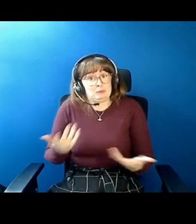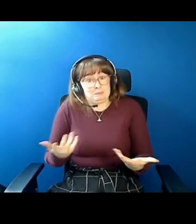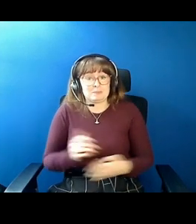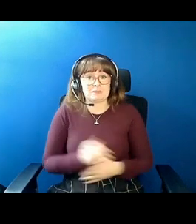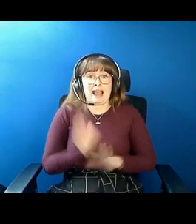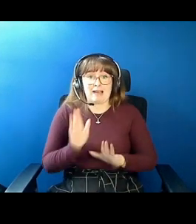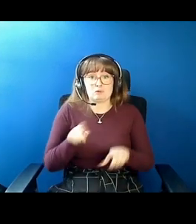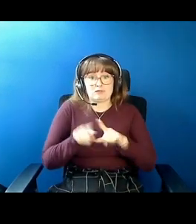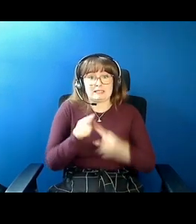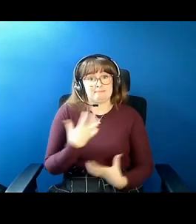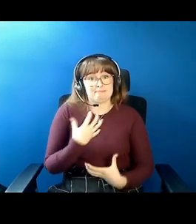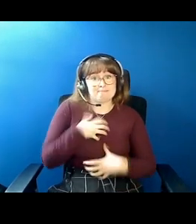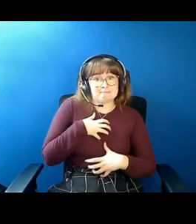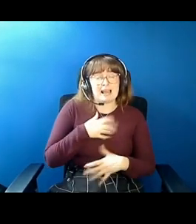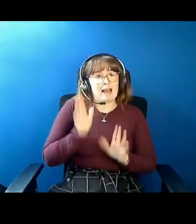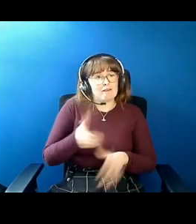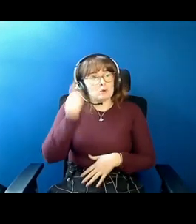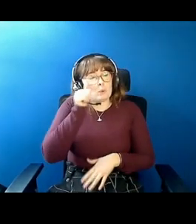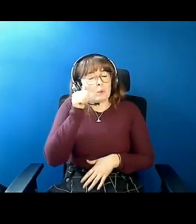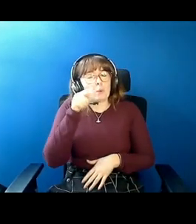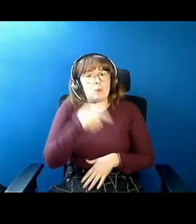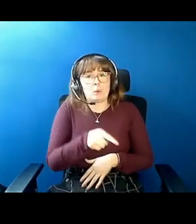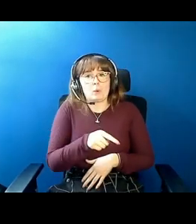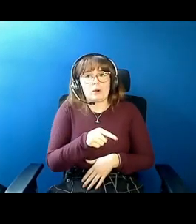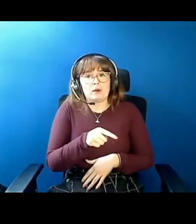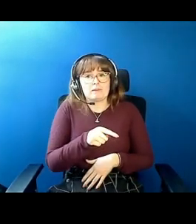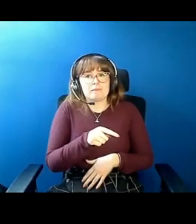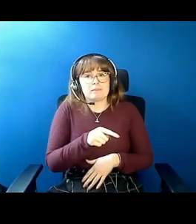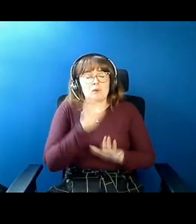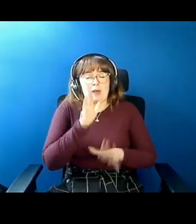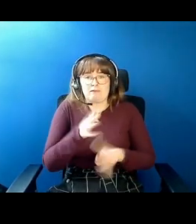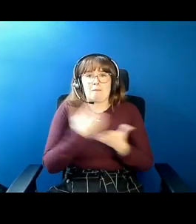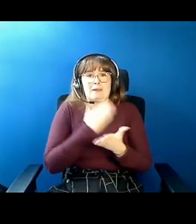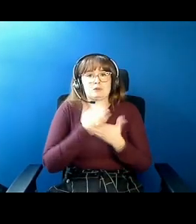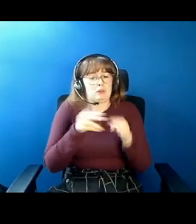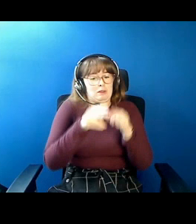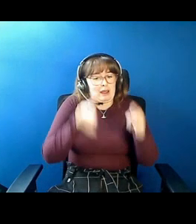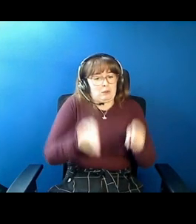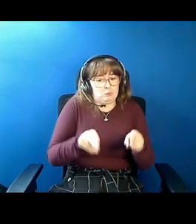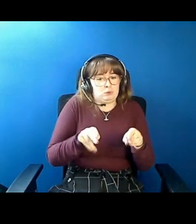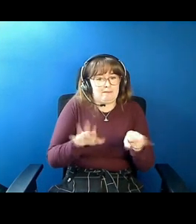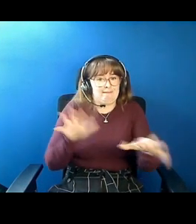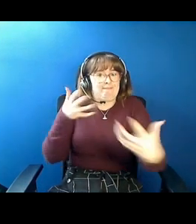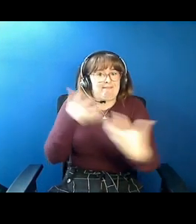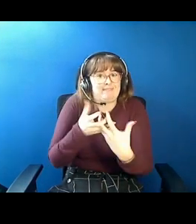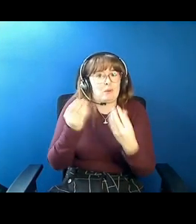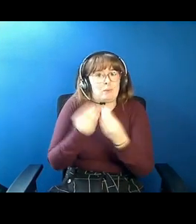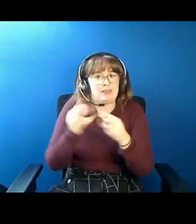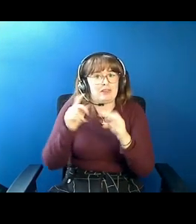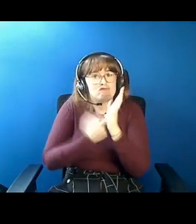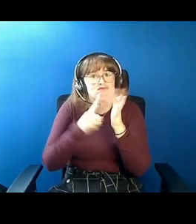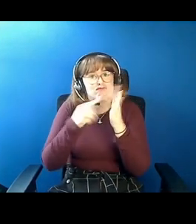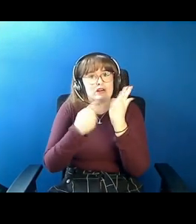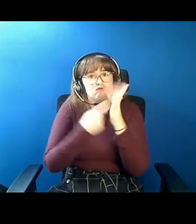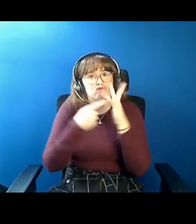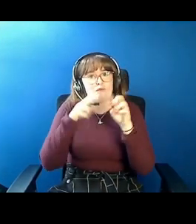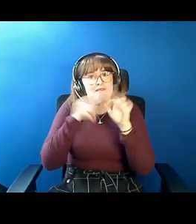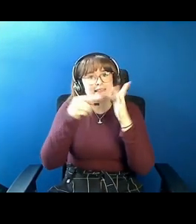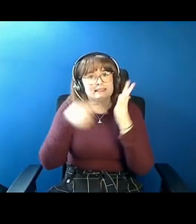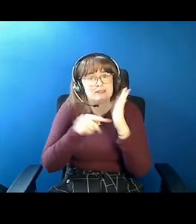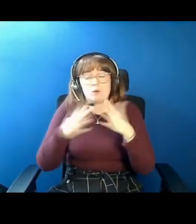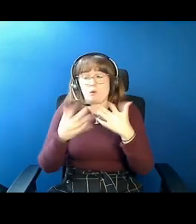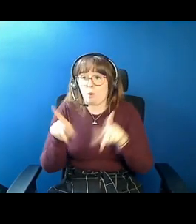know where the property's got to, you've got to make a property fit for taking the retrofit in the first place, but also opportunities like, right,